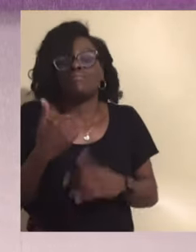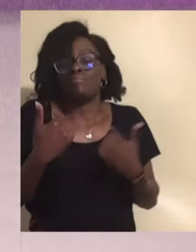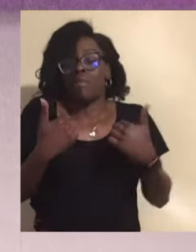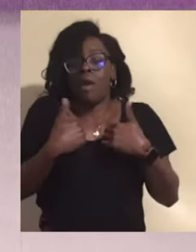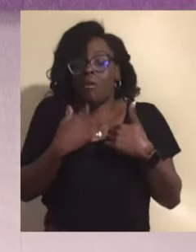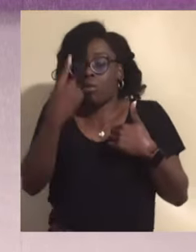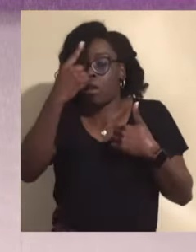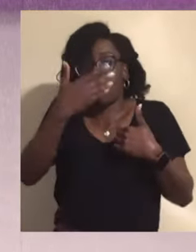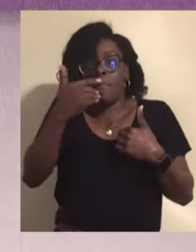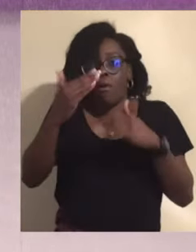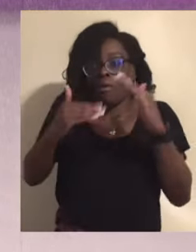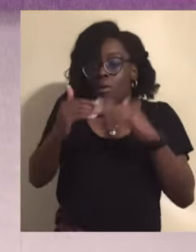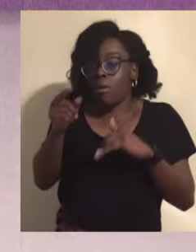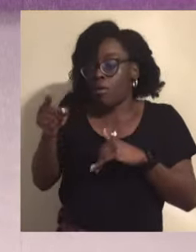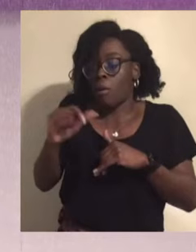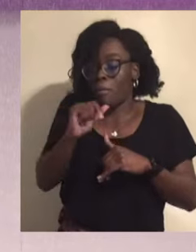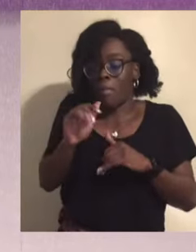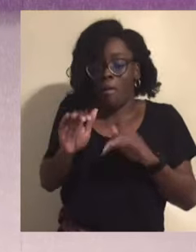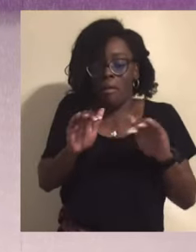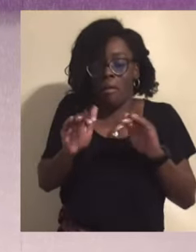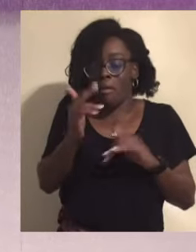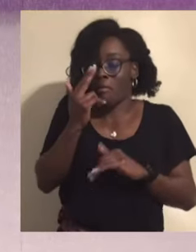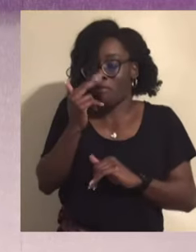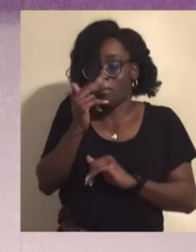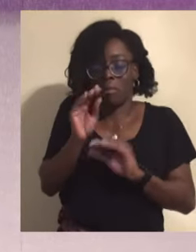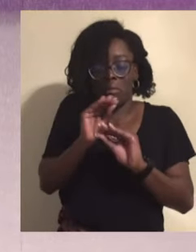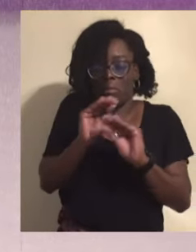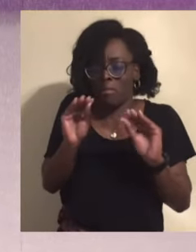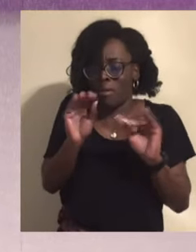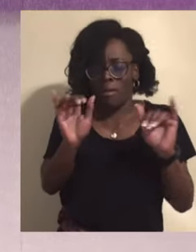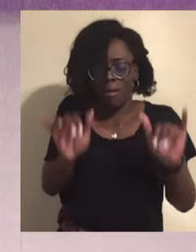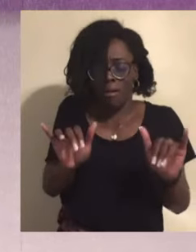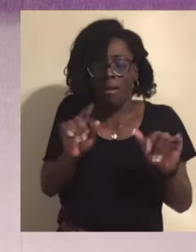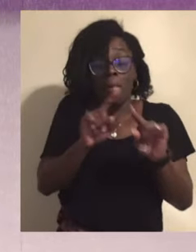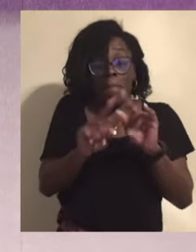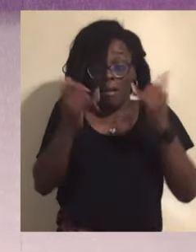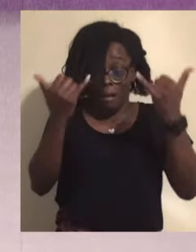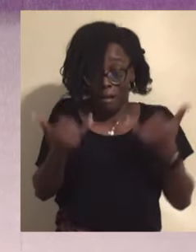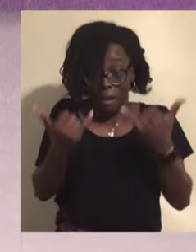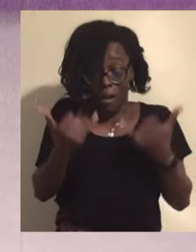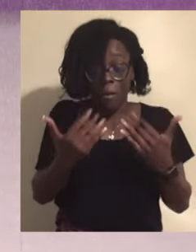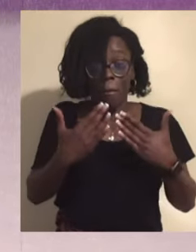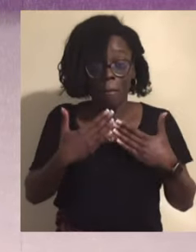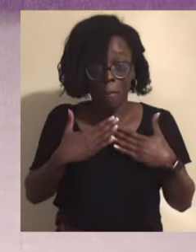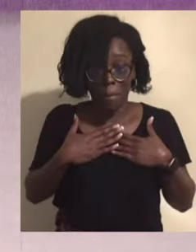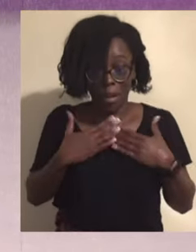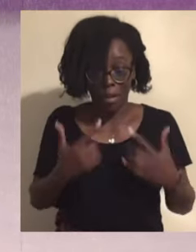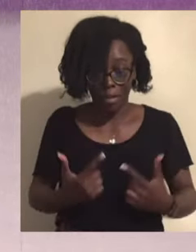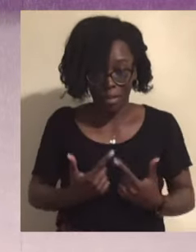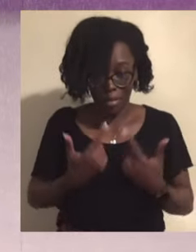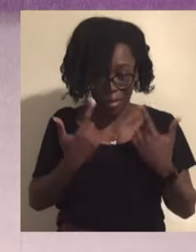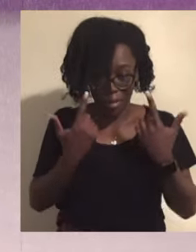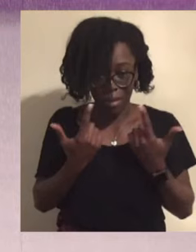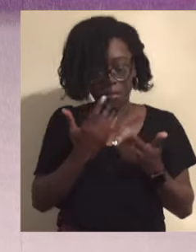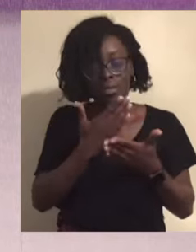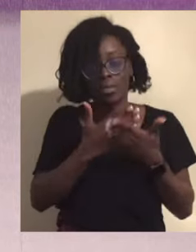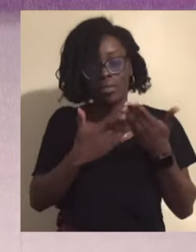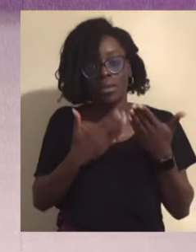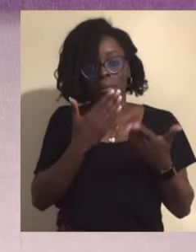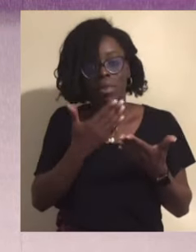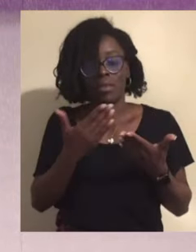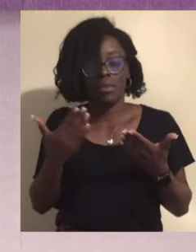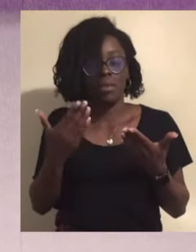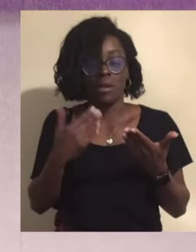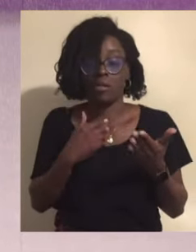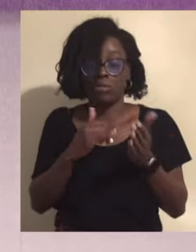funny. But at this point in my life, there are just some things that I'm cutting off because if I